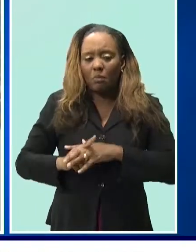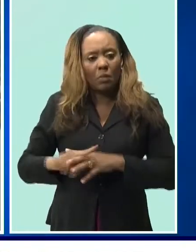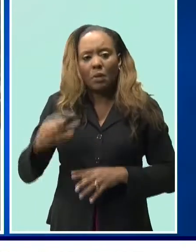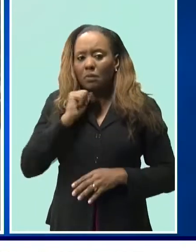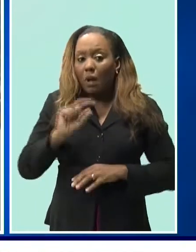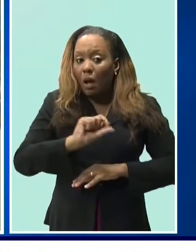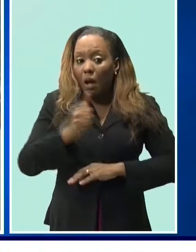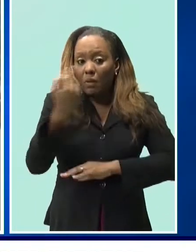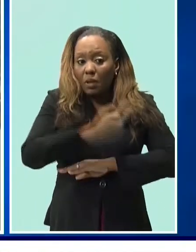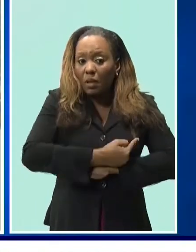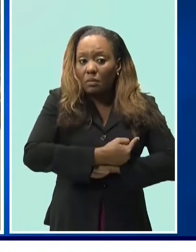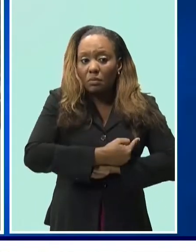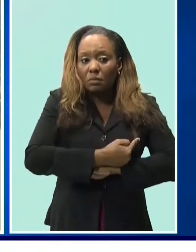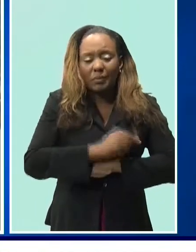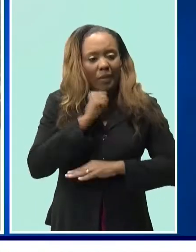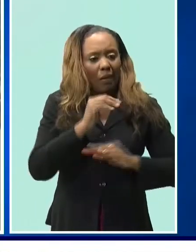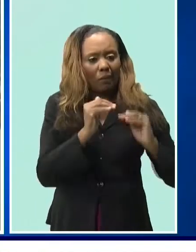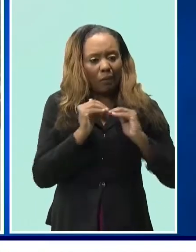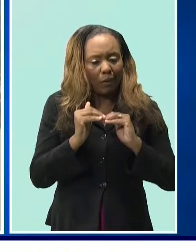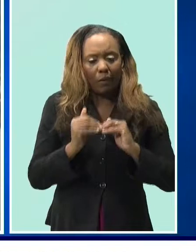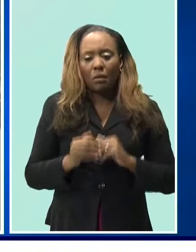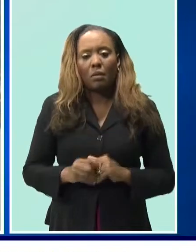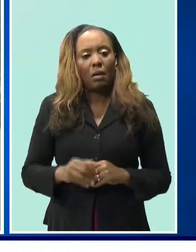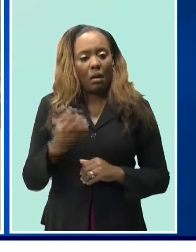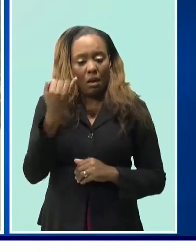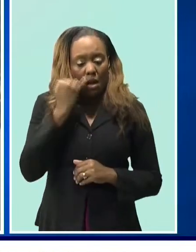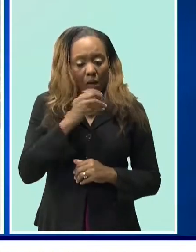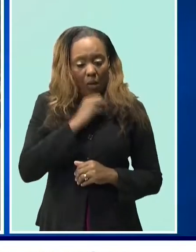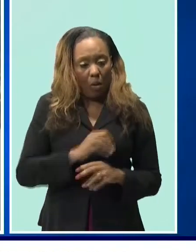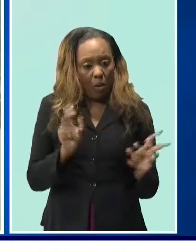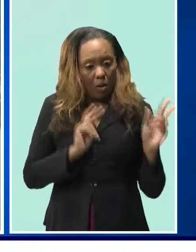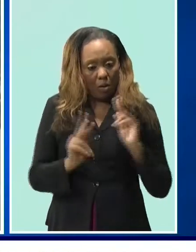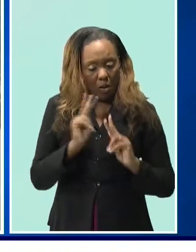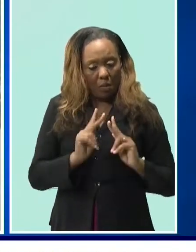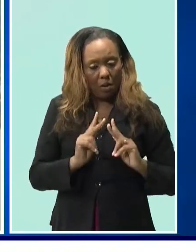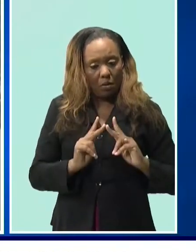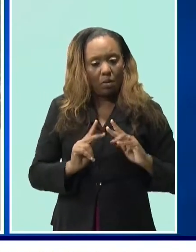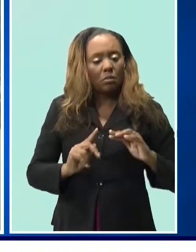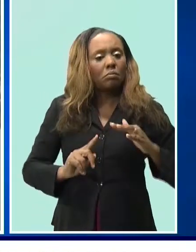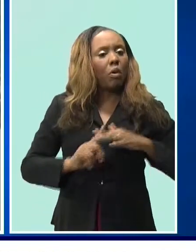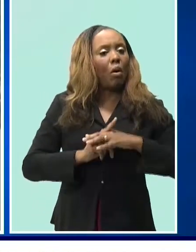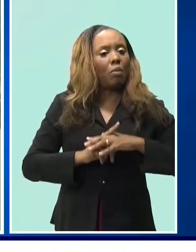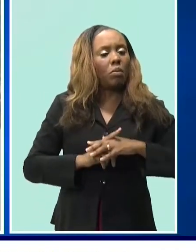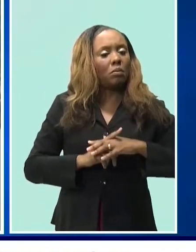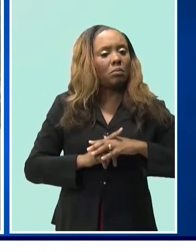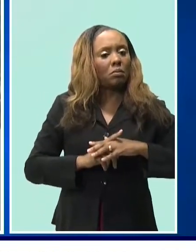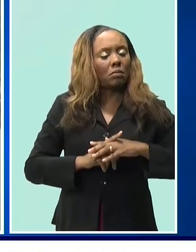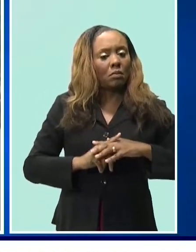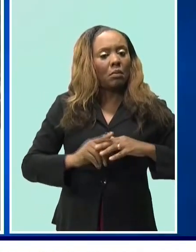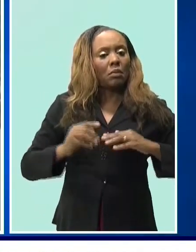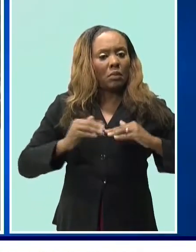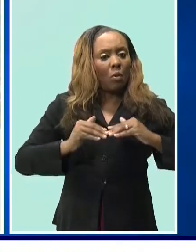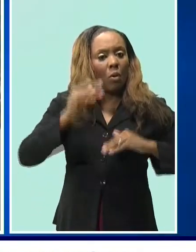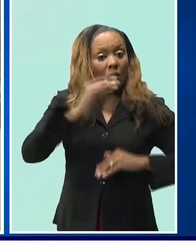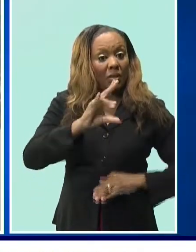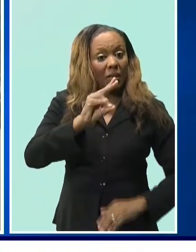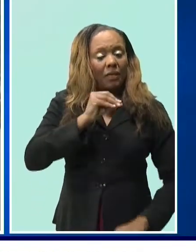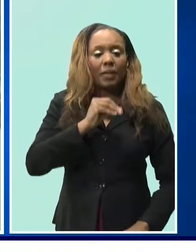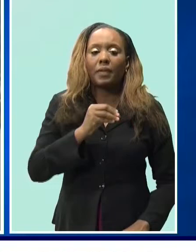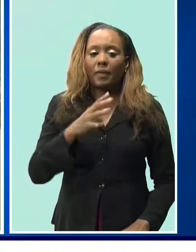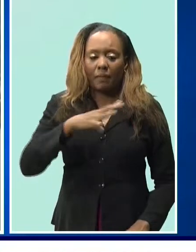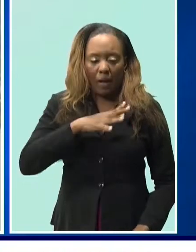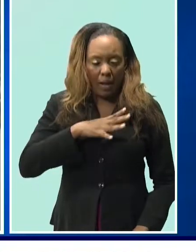show up on the day when elderly persons are permitted to enter if you are yourself 70 years and over or a person with